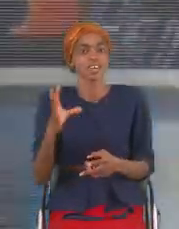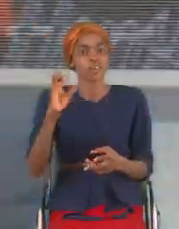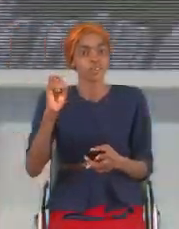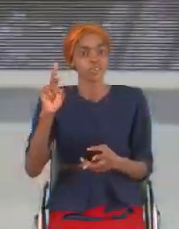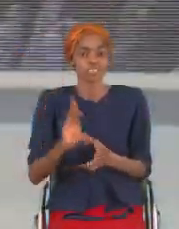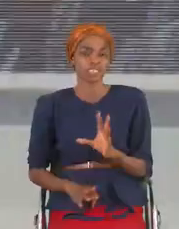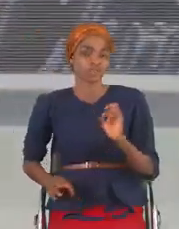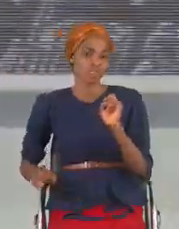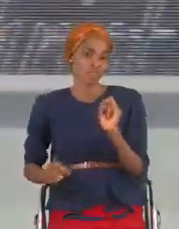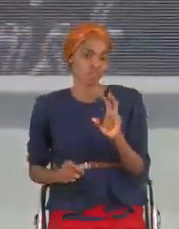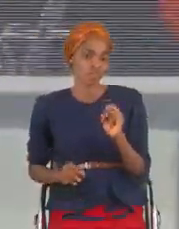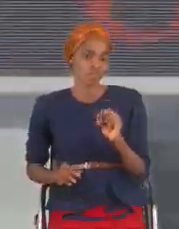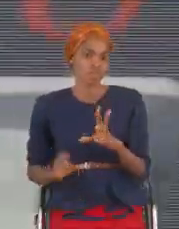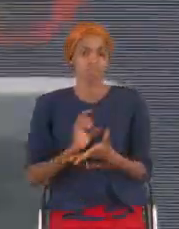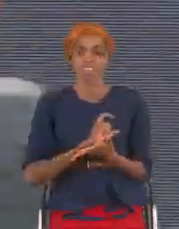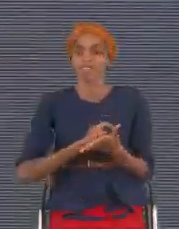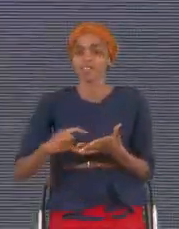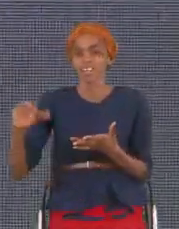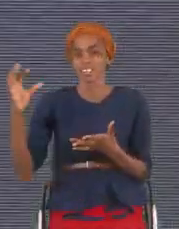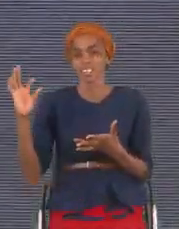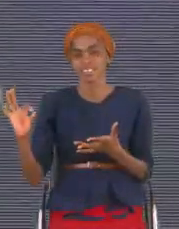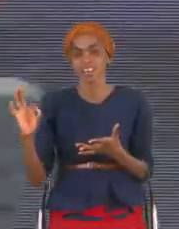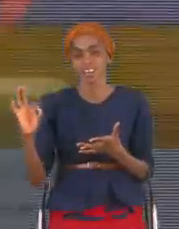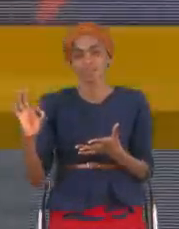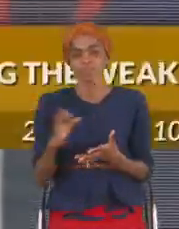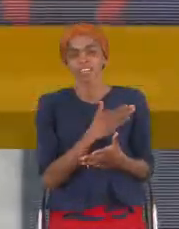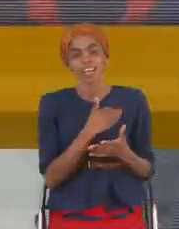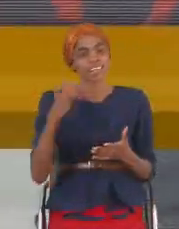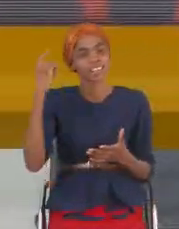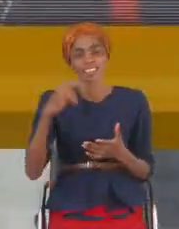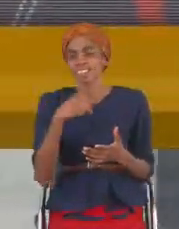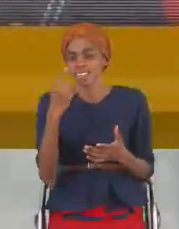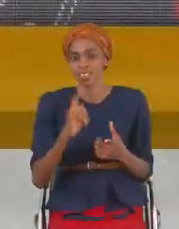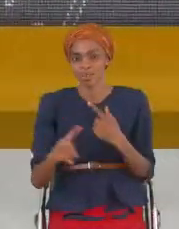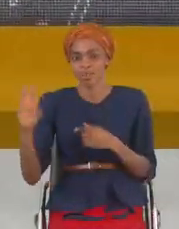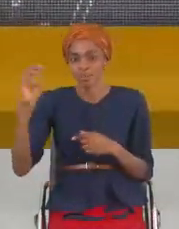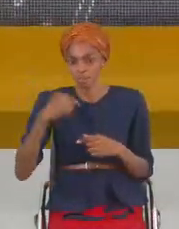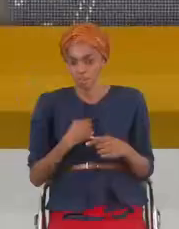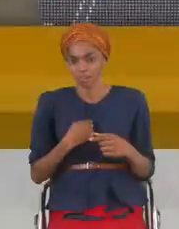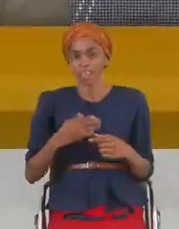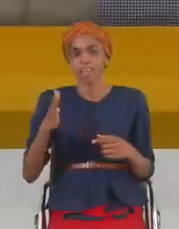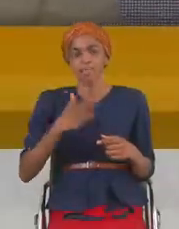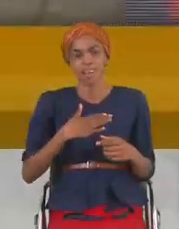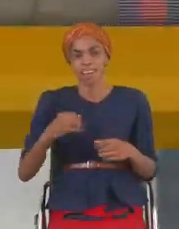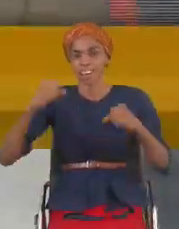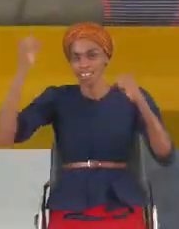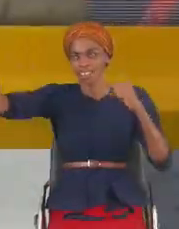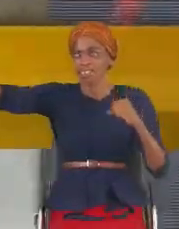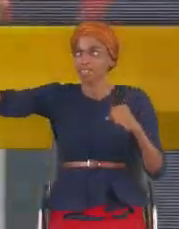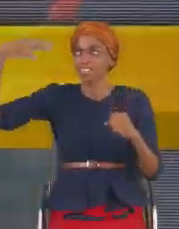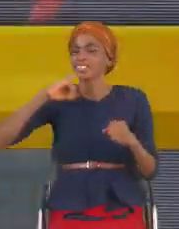chapter 12, reading from verse 9. And he said unto me, my grace